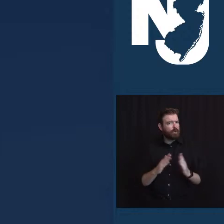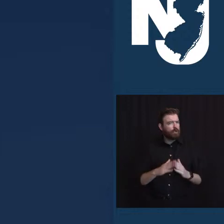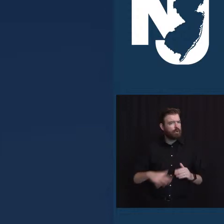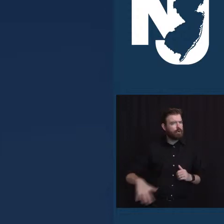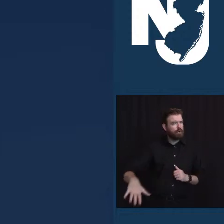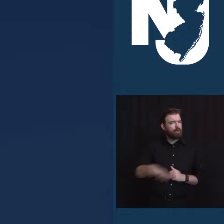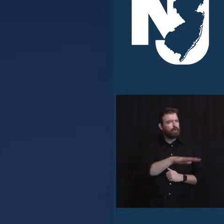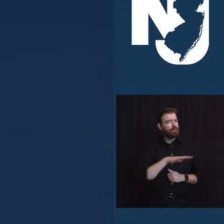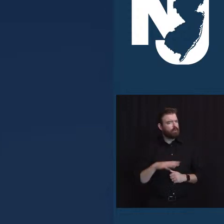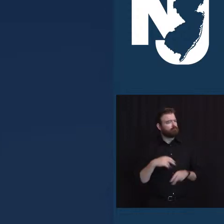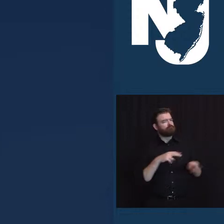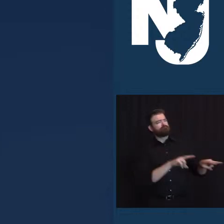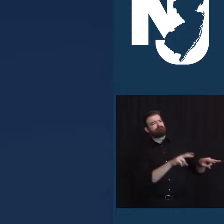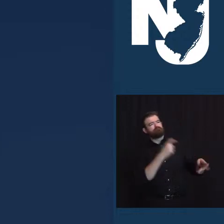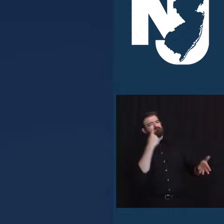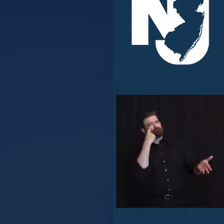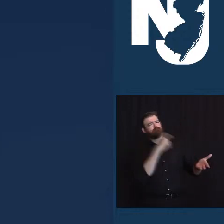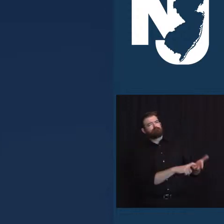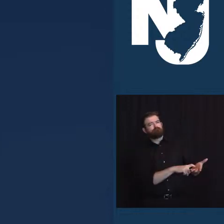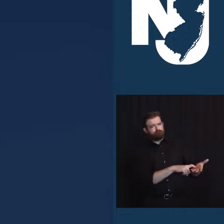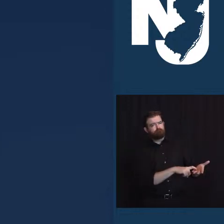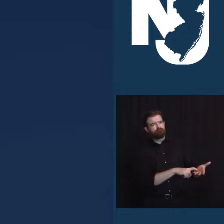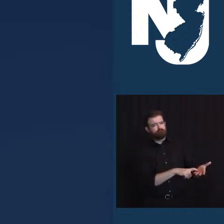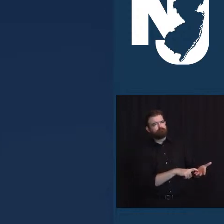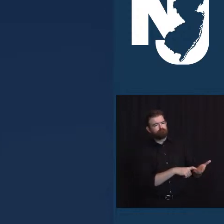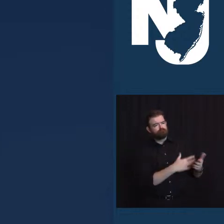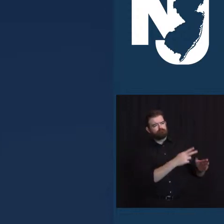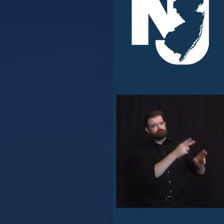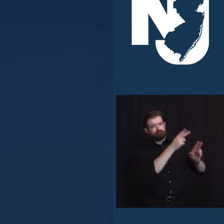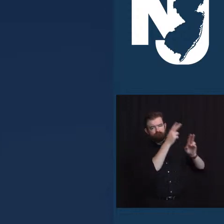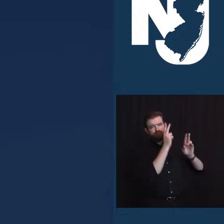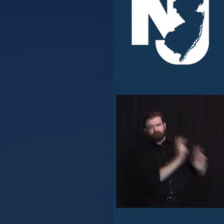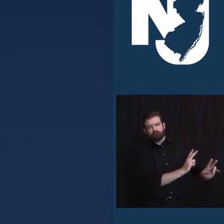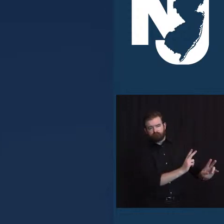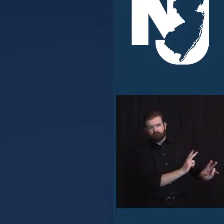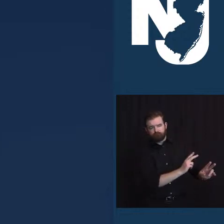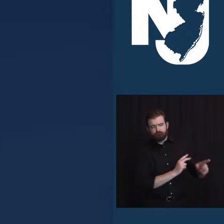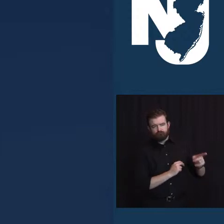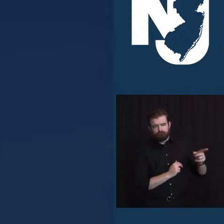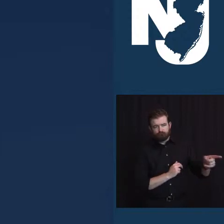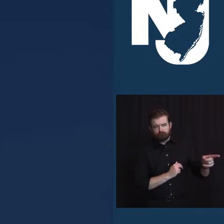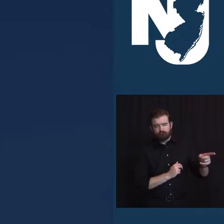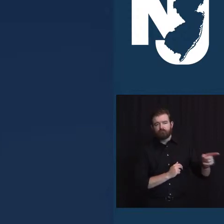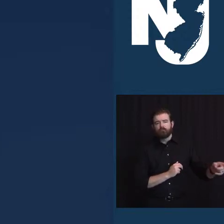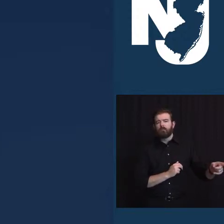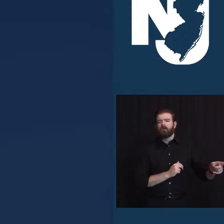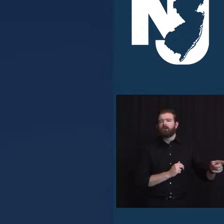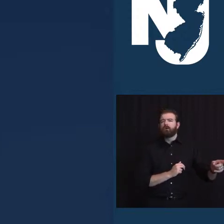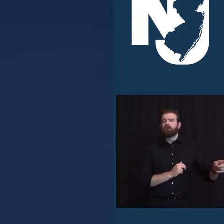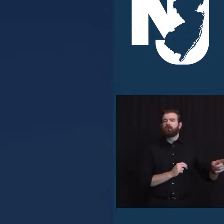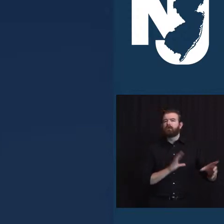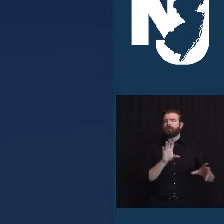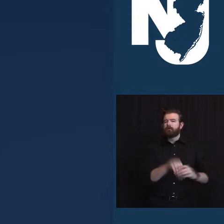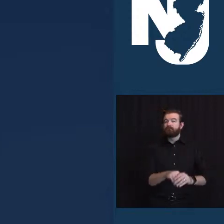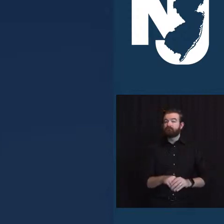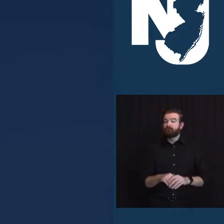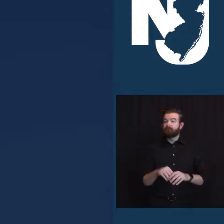lasting legacy, coaching his daughter's youth softball team and participating in beach cleanups at the